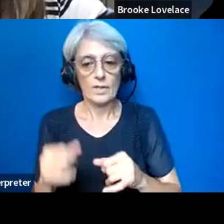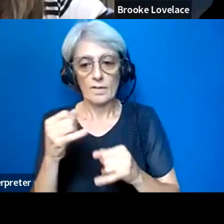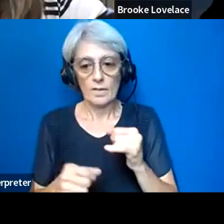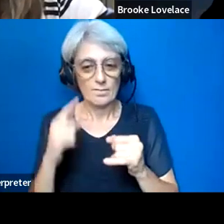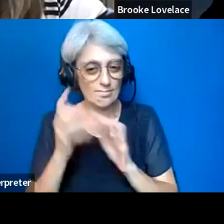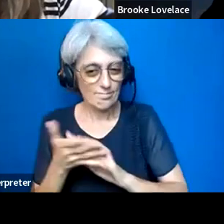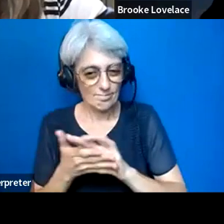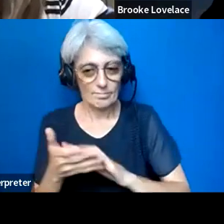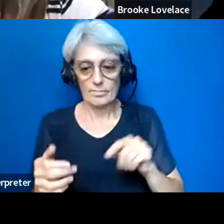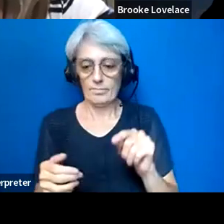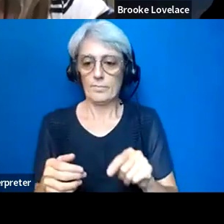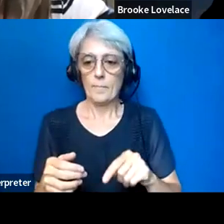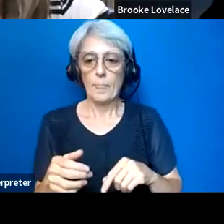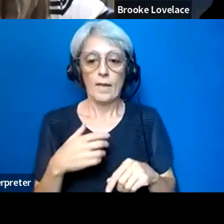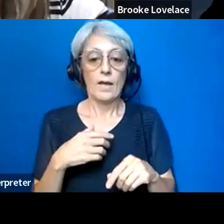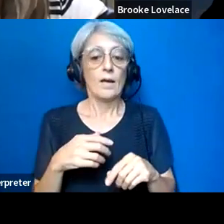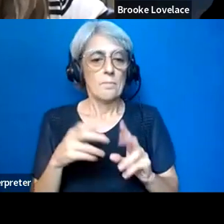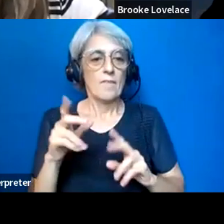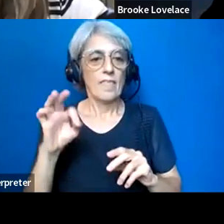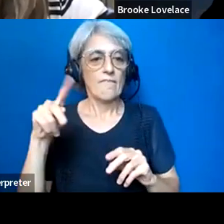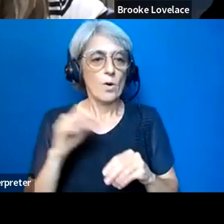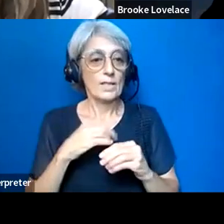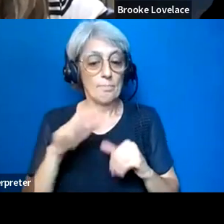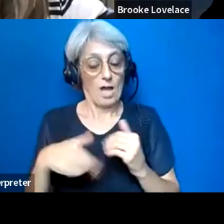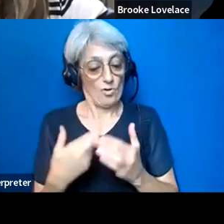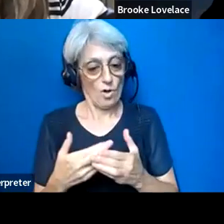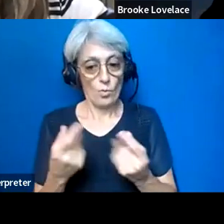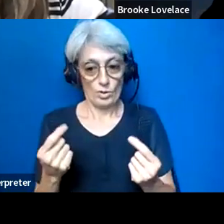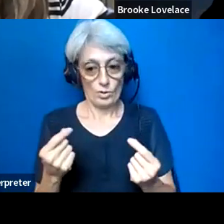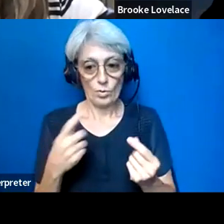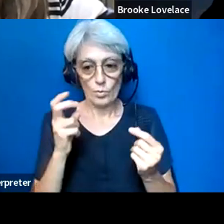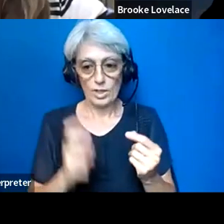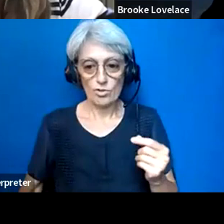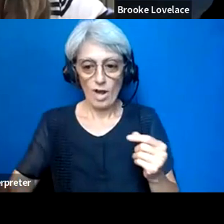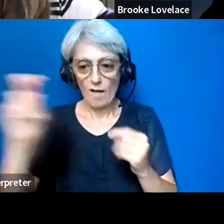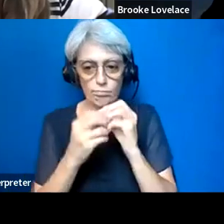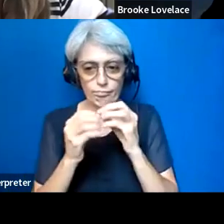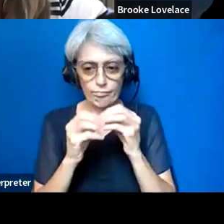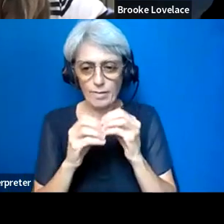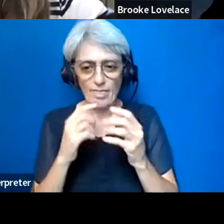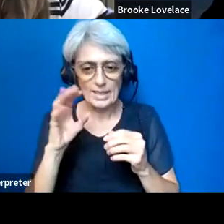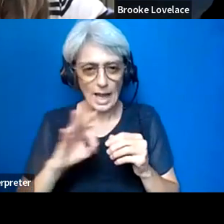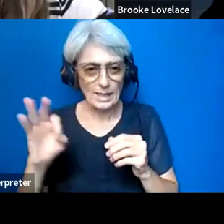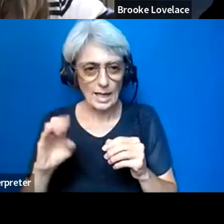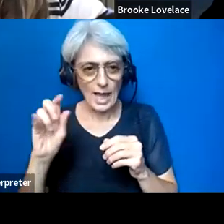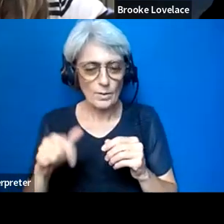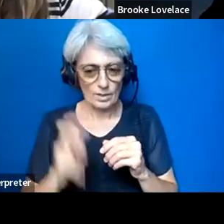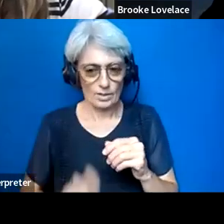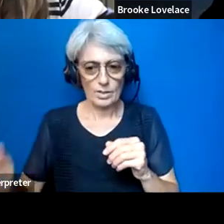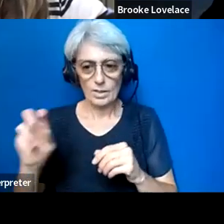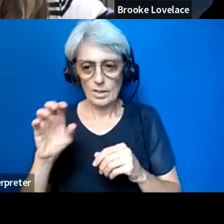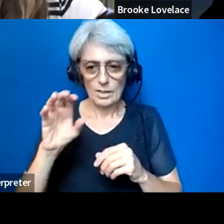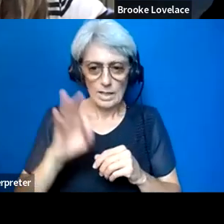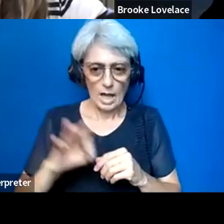in my role play too is we also travel with her throughout the state, her 99 county tour. So we just completed ours 2 days ago. We hit 99 of